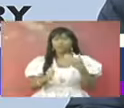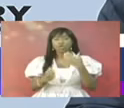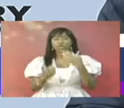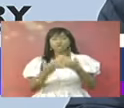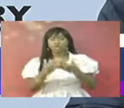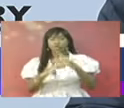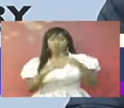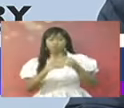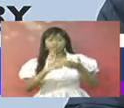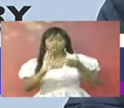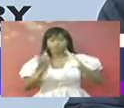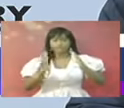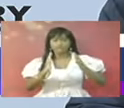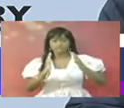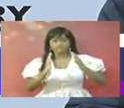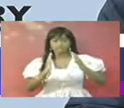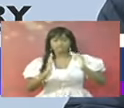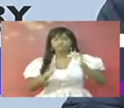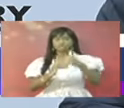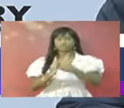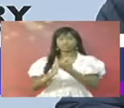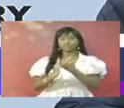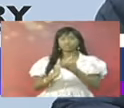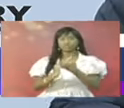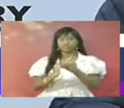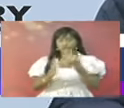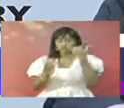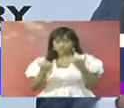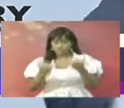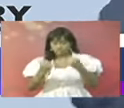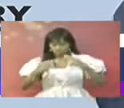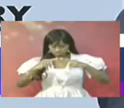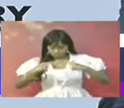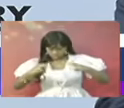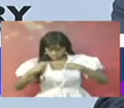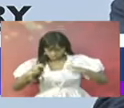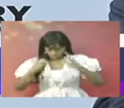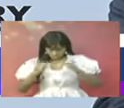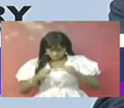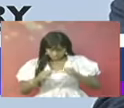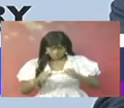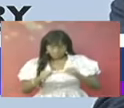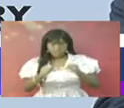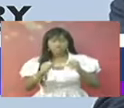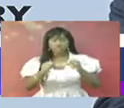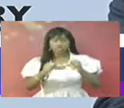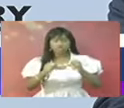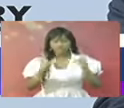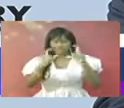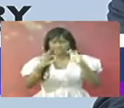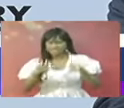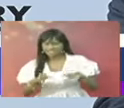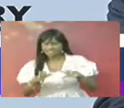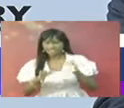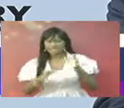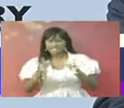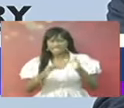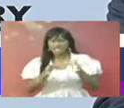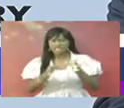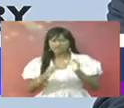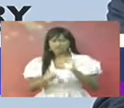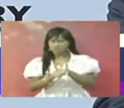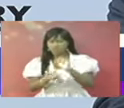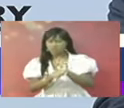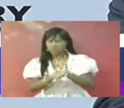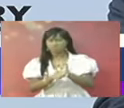compared it to the new lineage. The research that is ongoing will continue to test its efficacy in a real-world environment